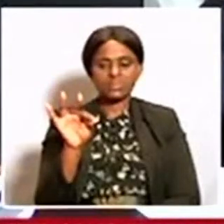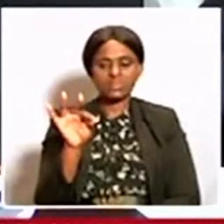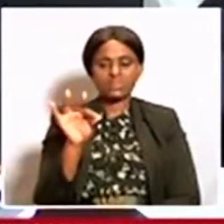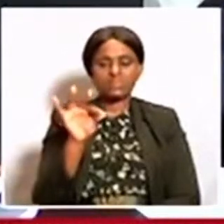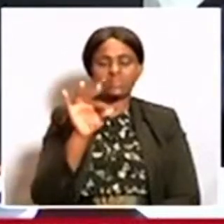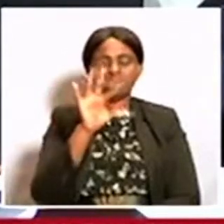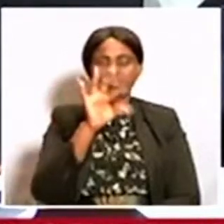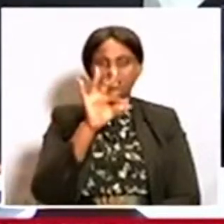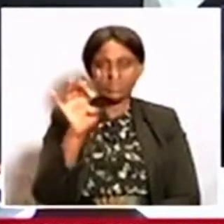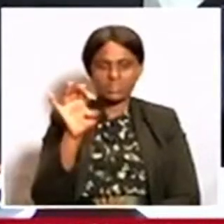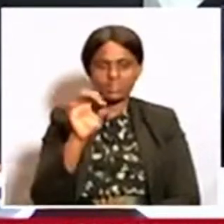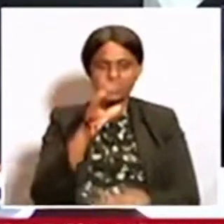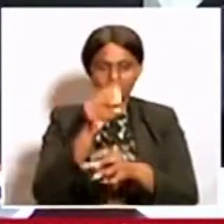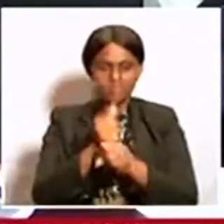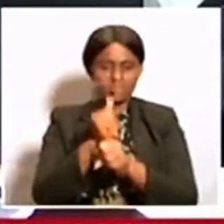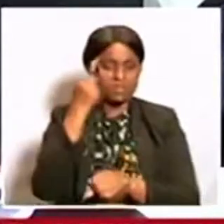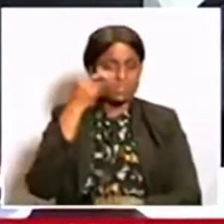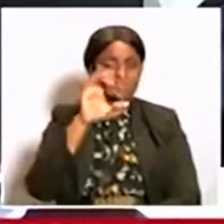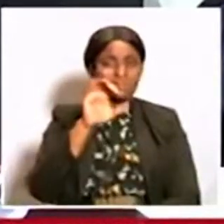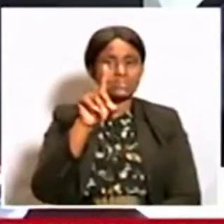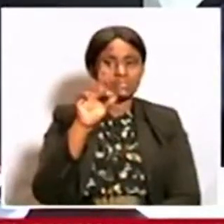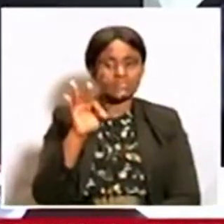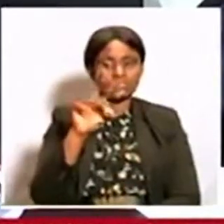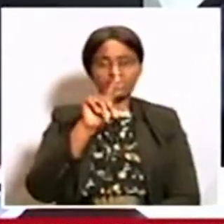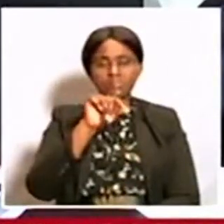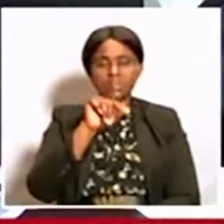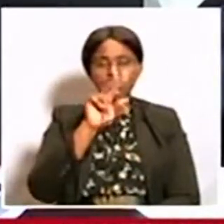23,739,911 received for CDF 2022,